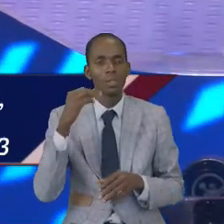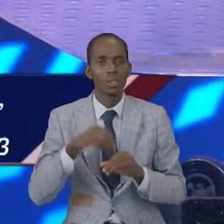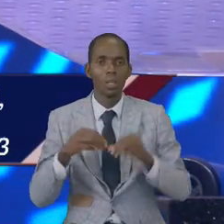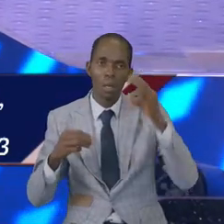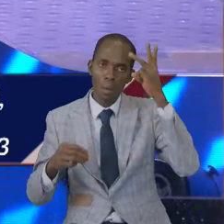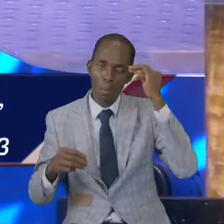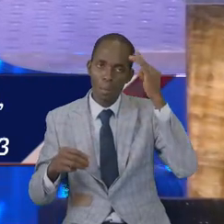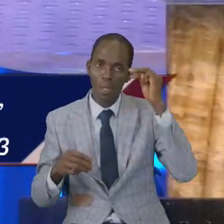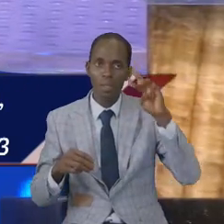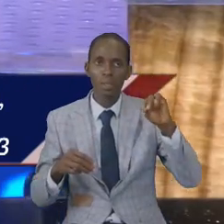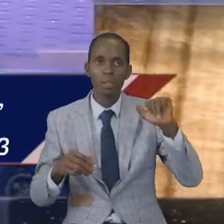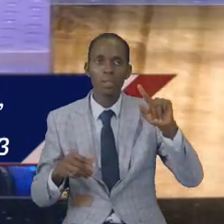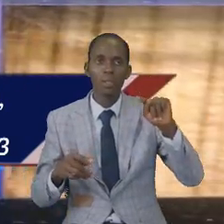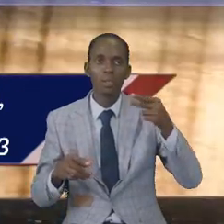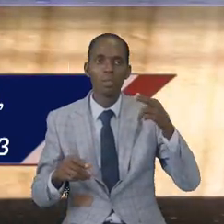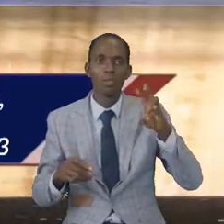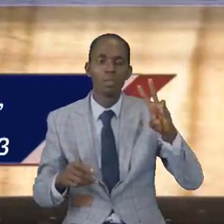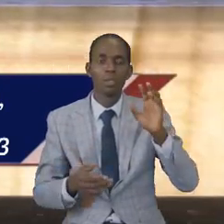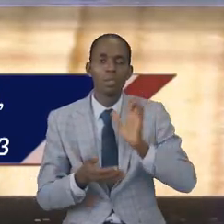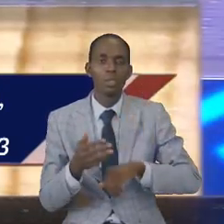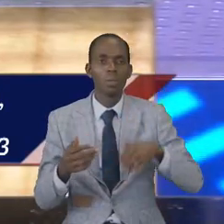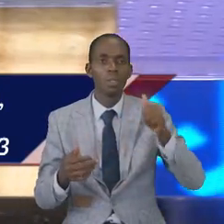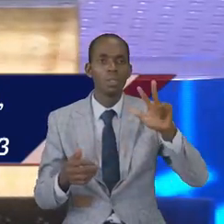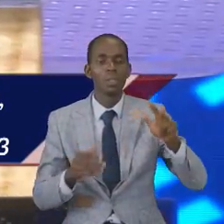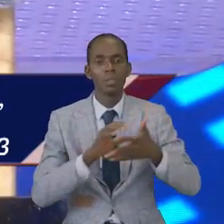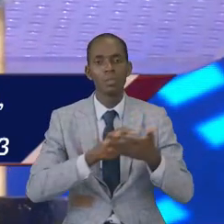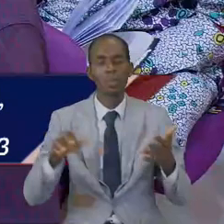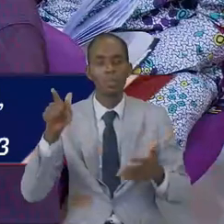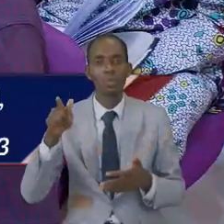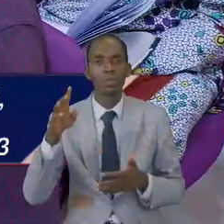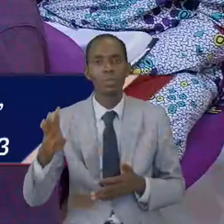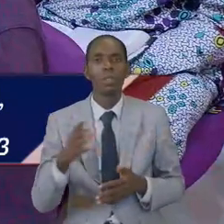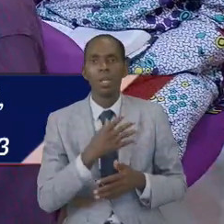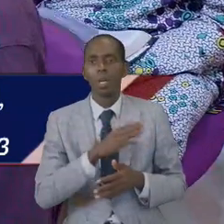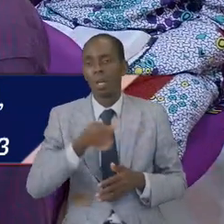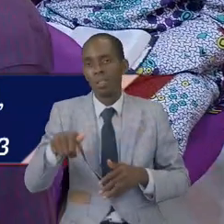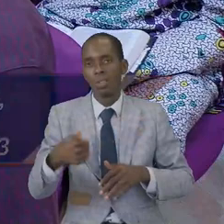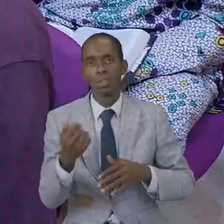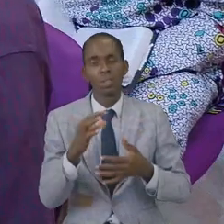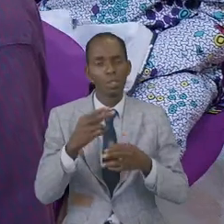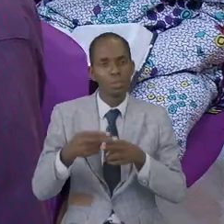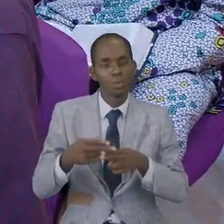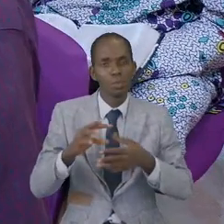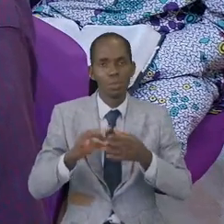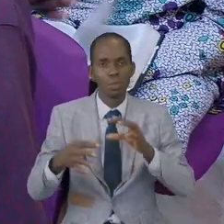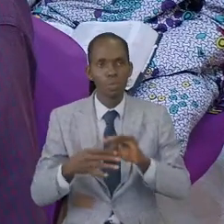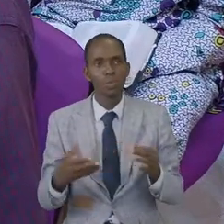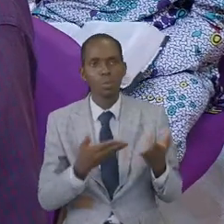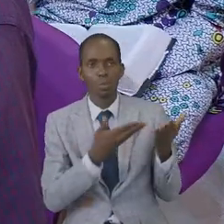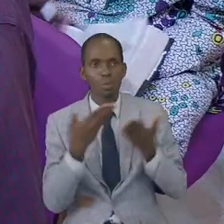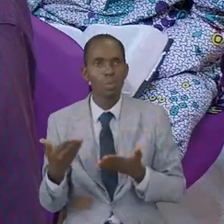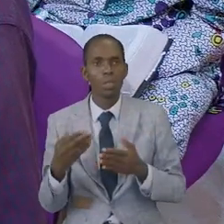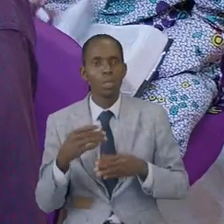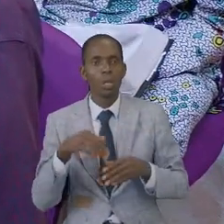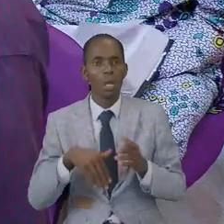13, reading from verse 24. Matthew 13 verse 24, another parable put ye forth as Christ unto